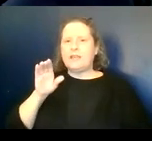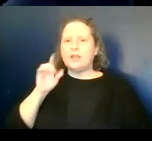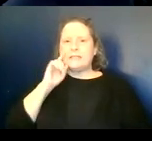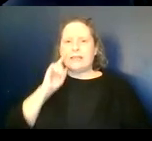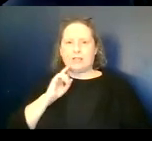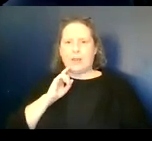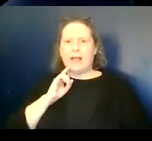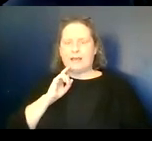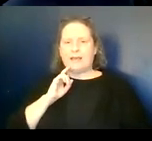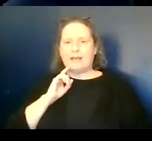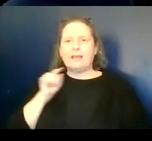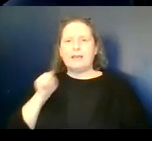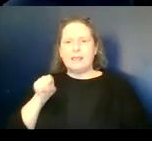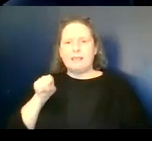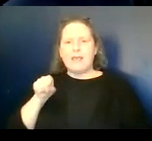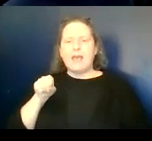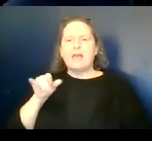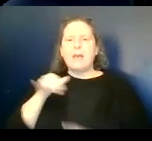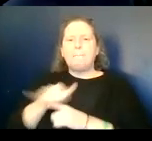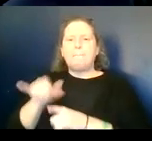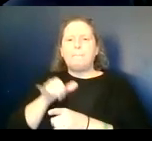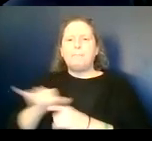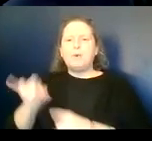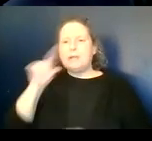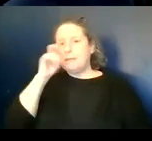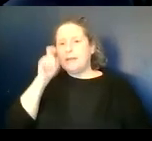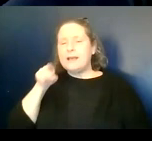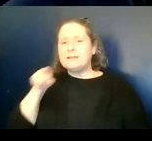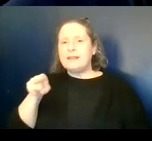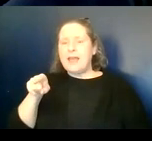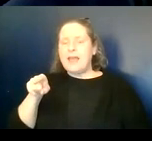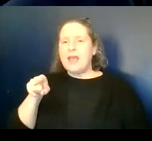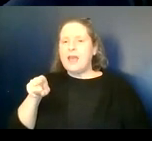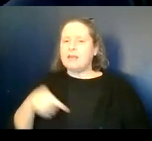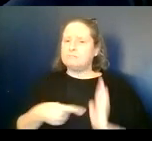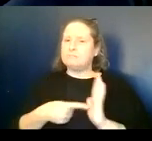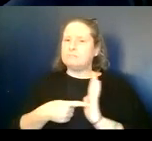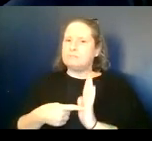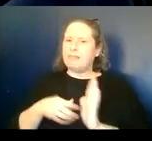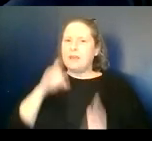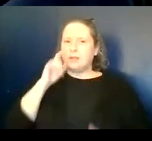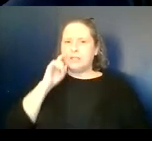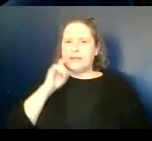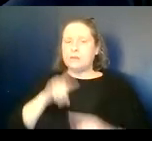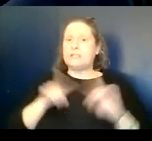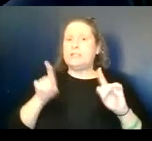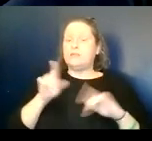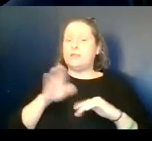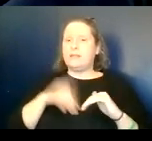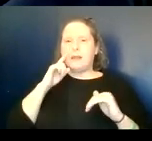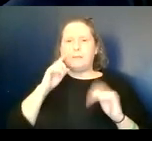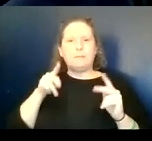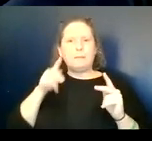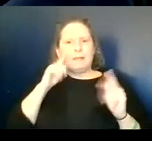get bullied because they present their gender differently than what people expect them to do, on top